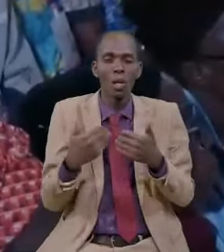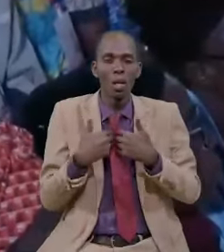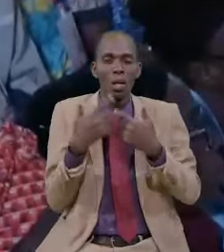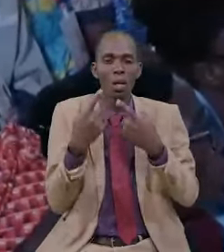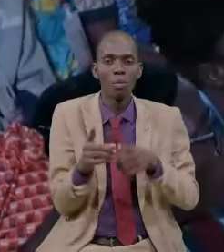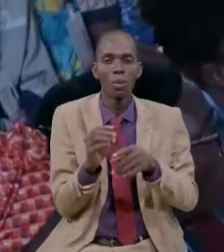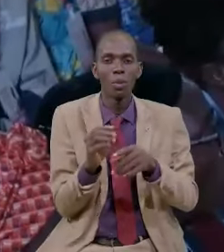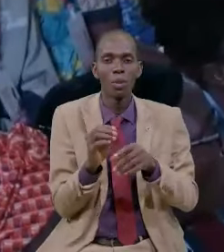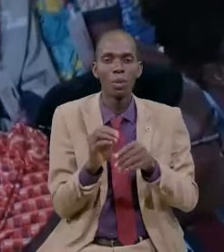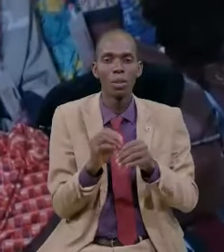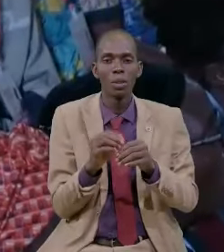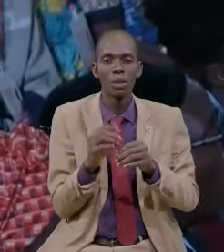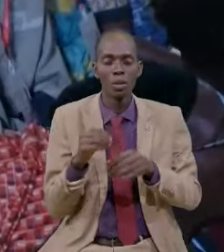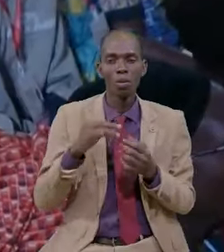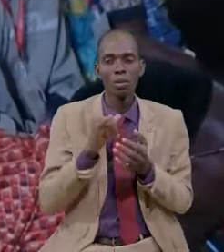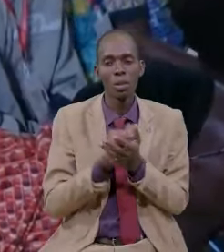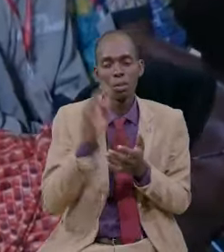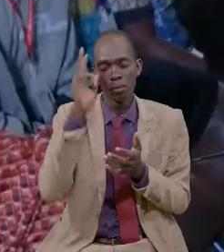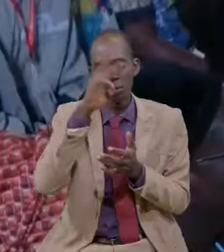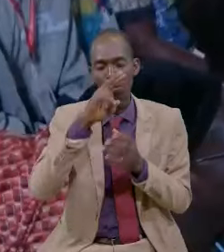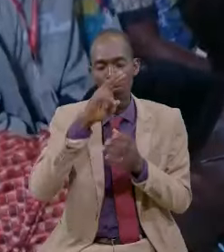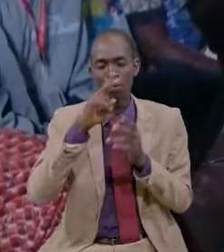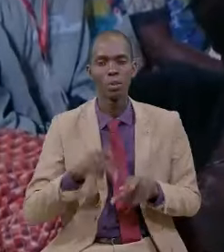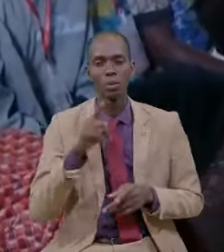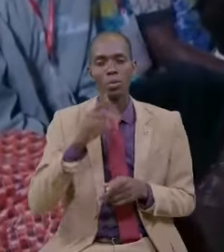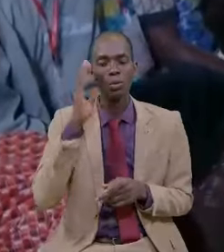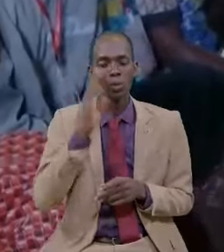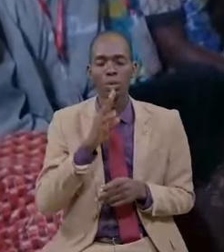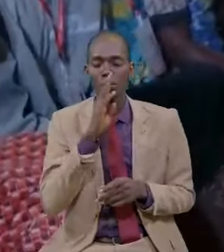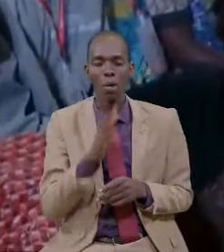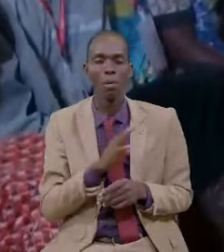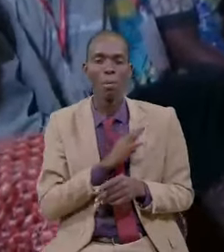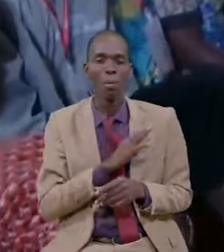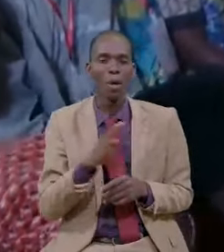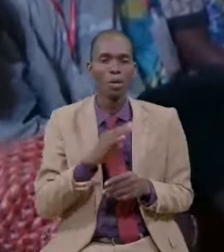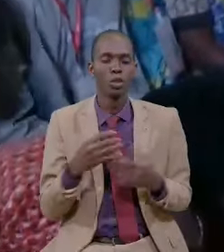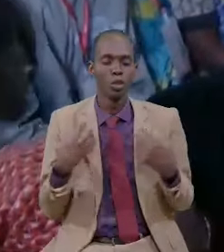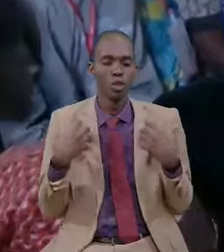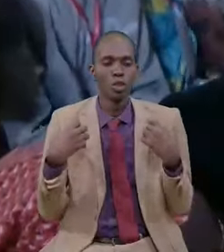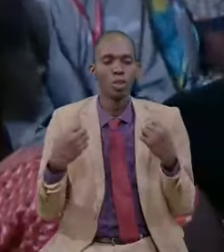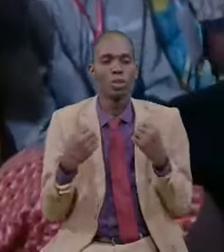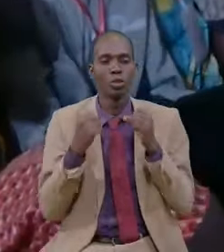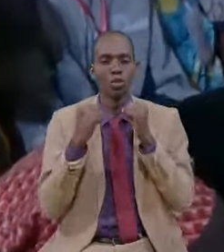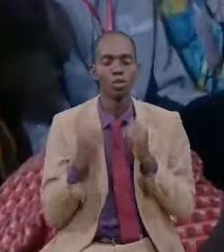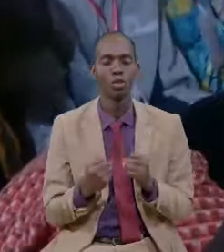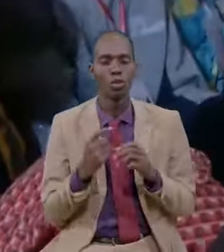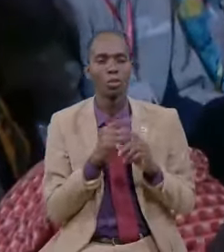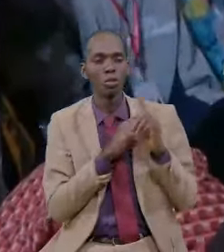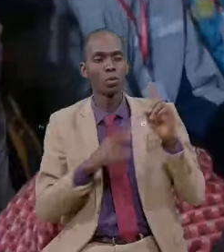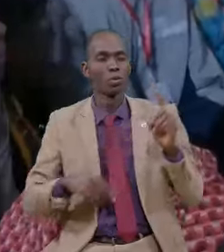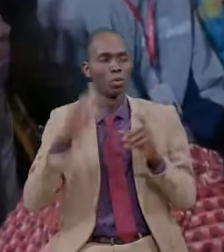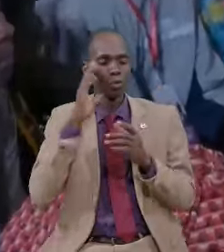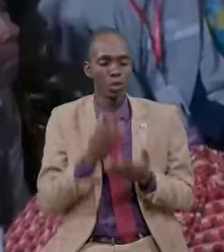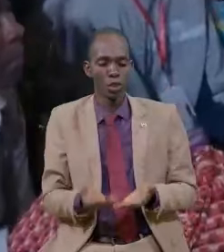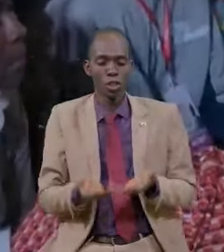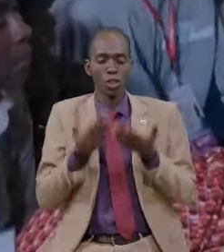that coward. You'll be bold. You'll be strong. The Lord will lift you up. And then